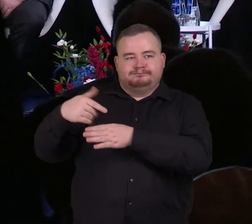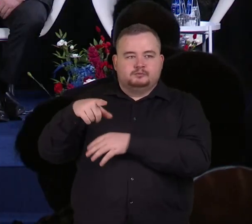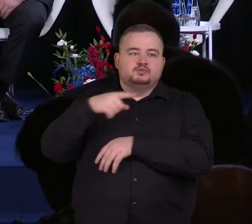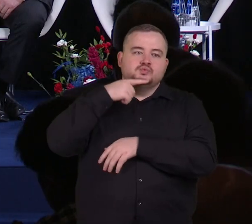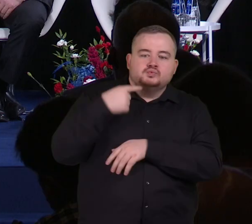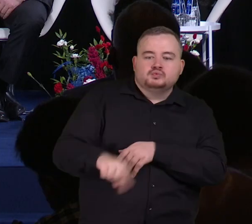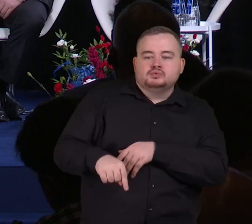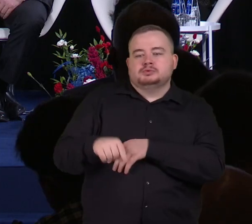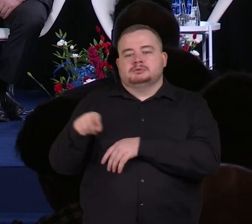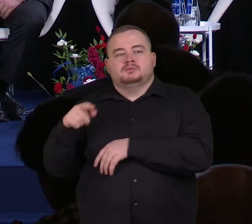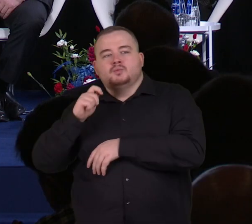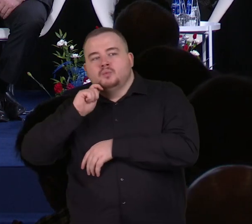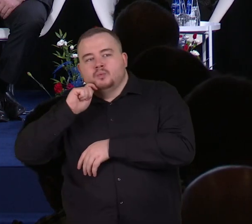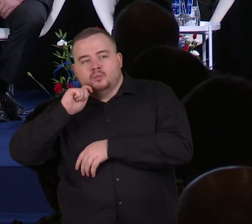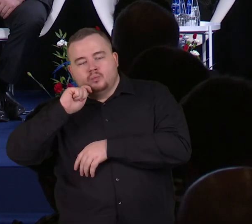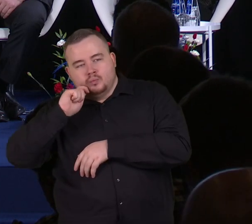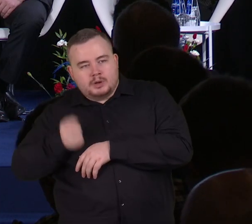program? Yes.